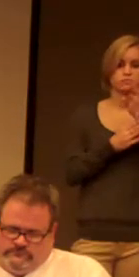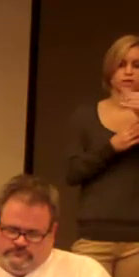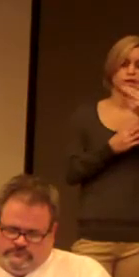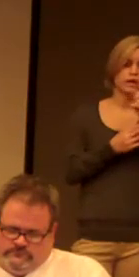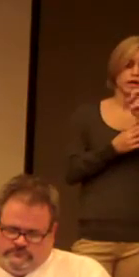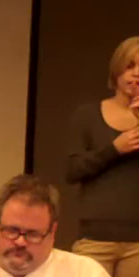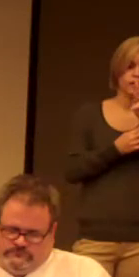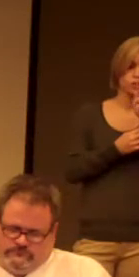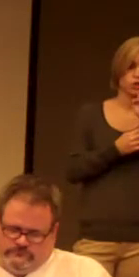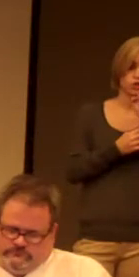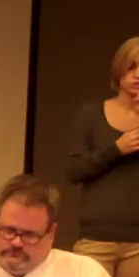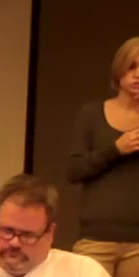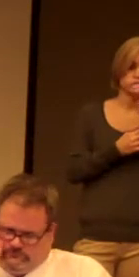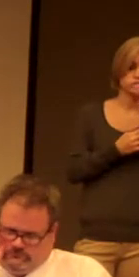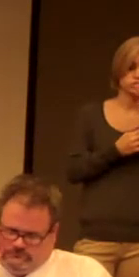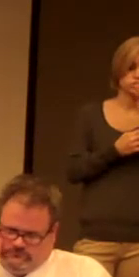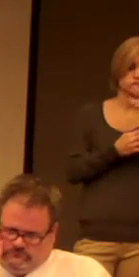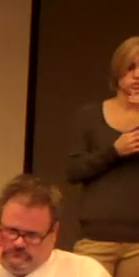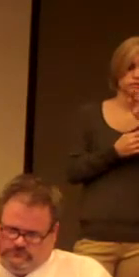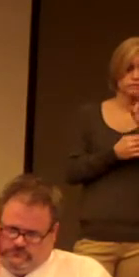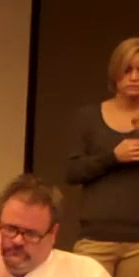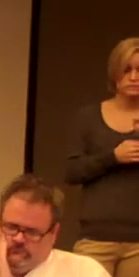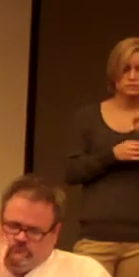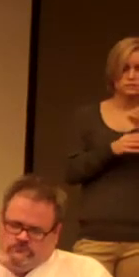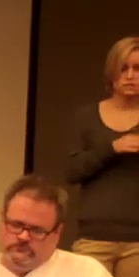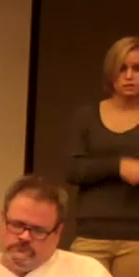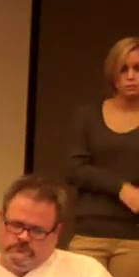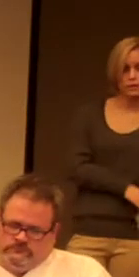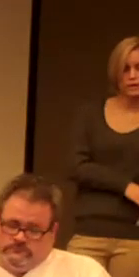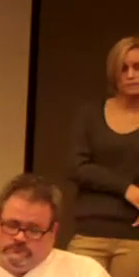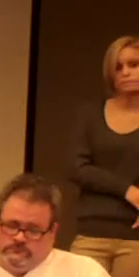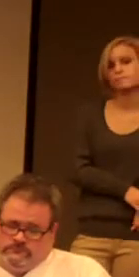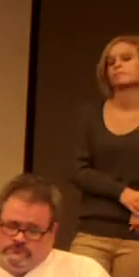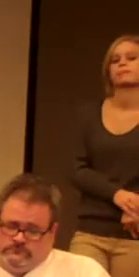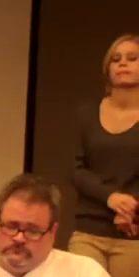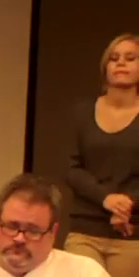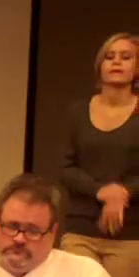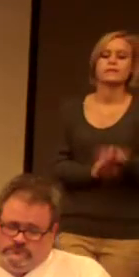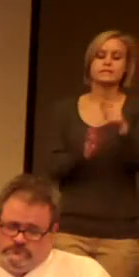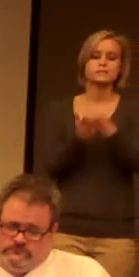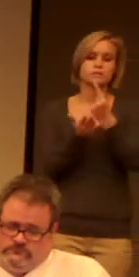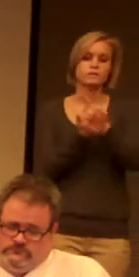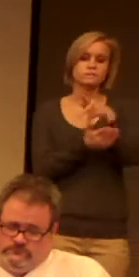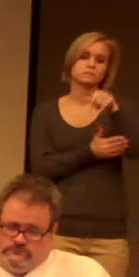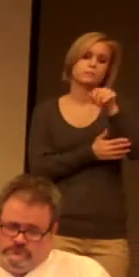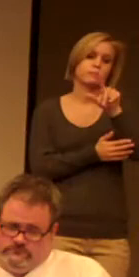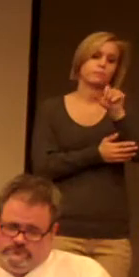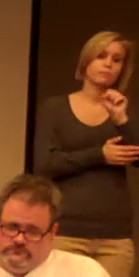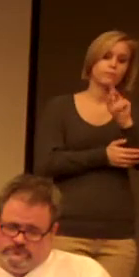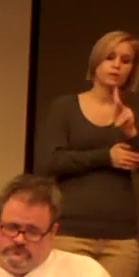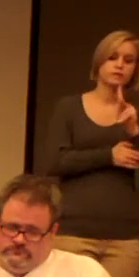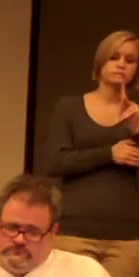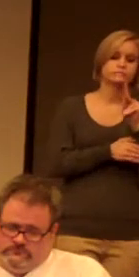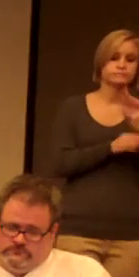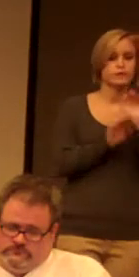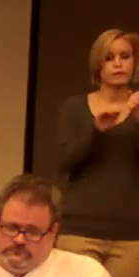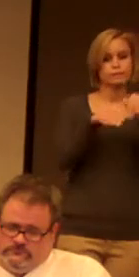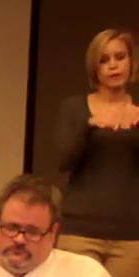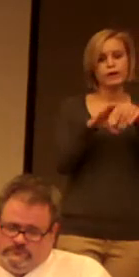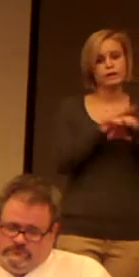their shoelaces. This was put up as a memorial to Augustus Pollock, who's buried out at Greenwood